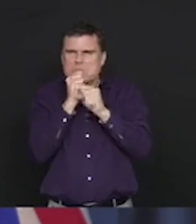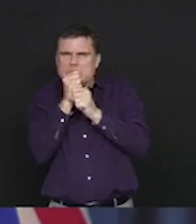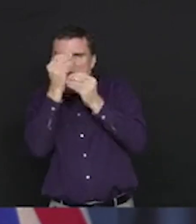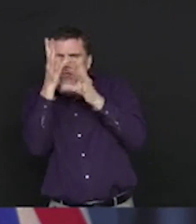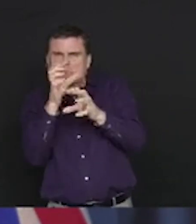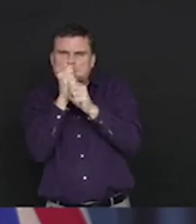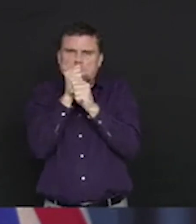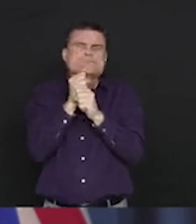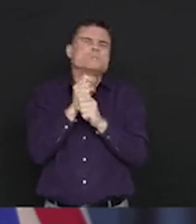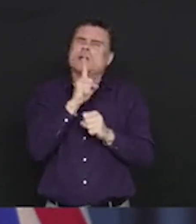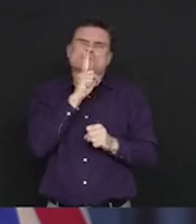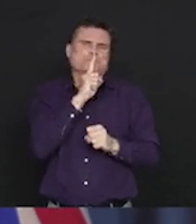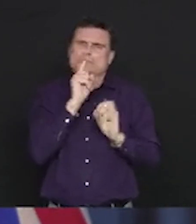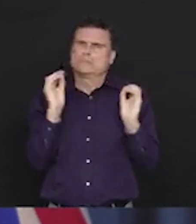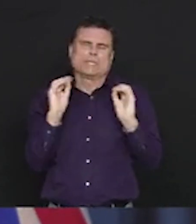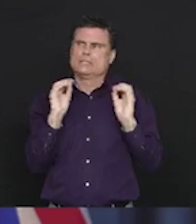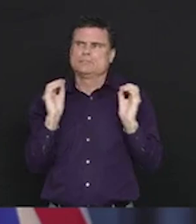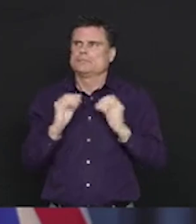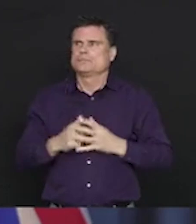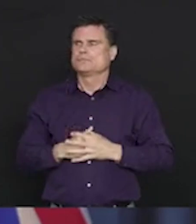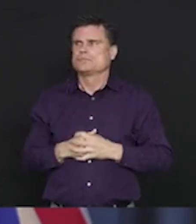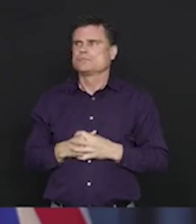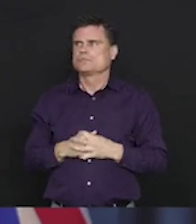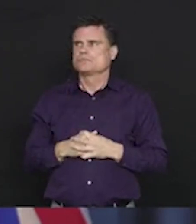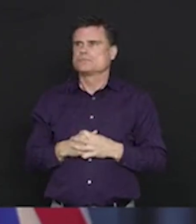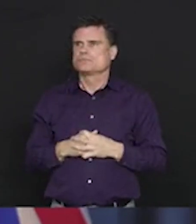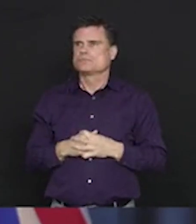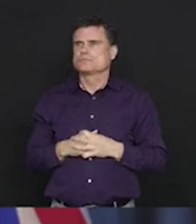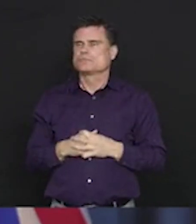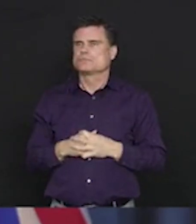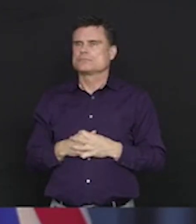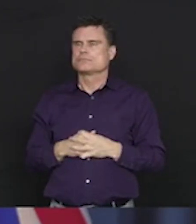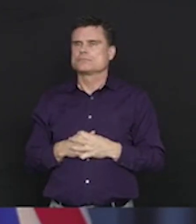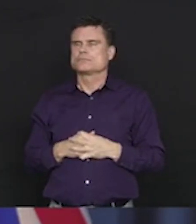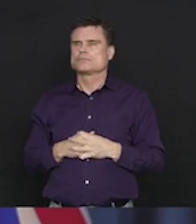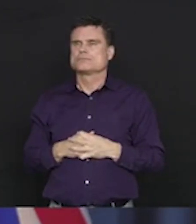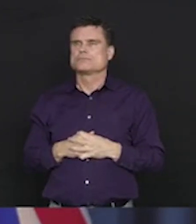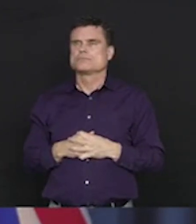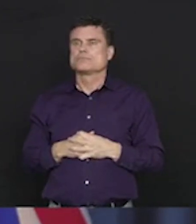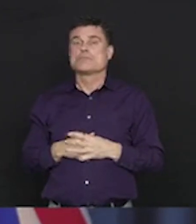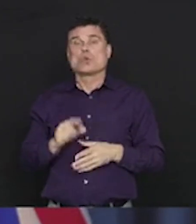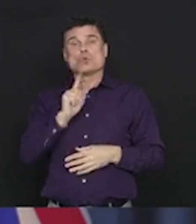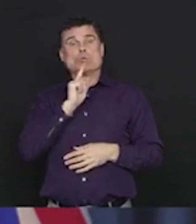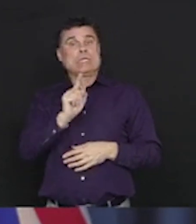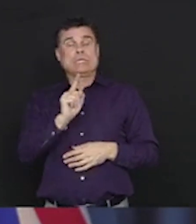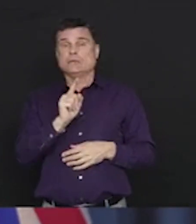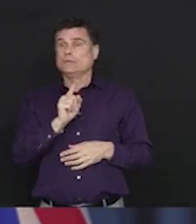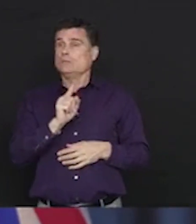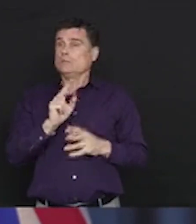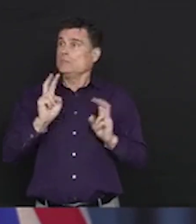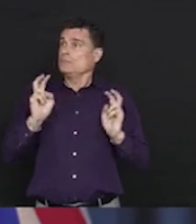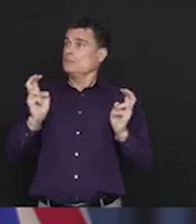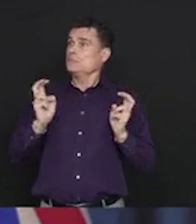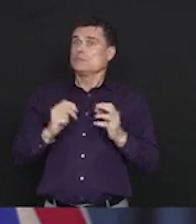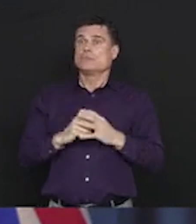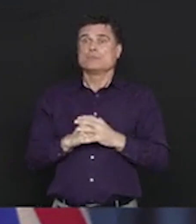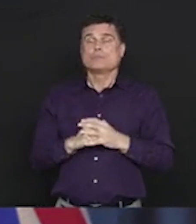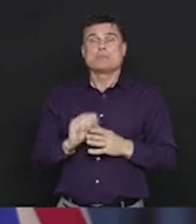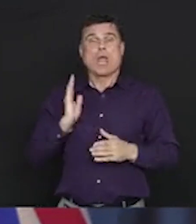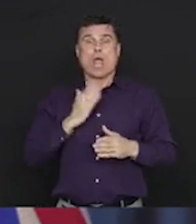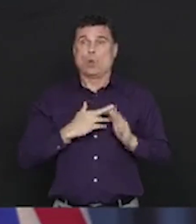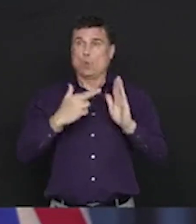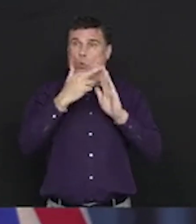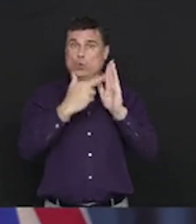in our environment who has this disease. So the measures that we have been directing people to take across the